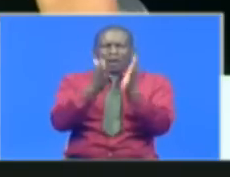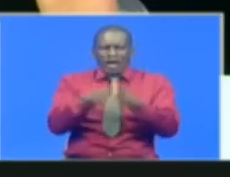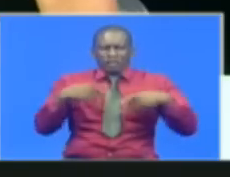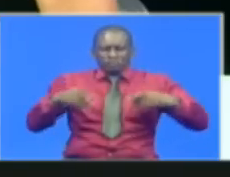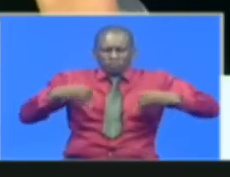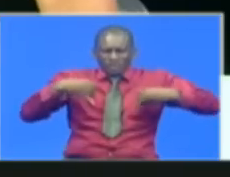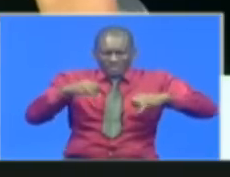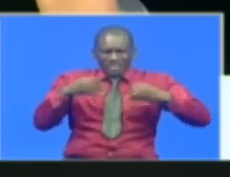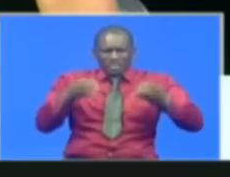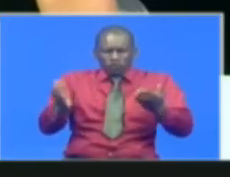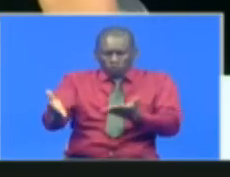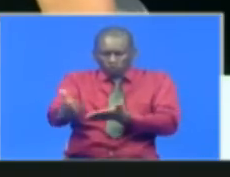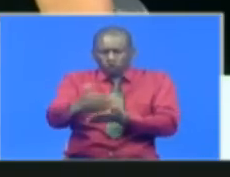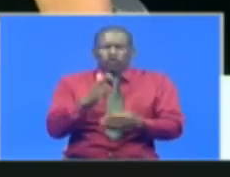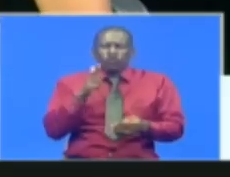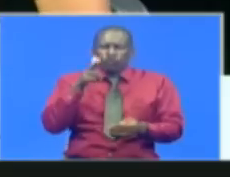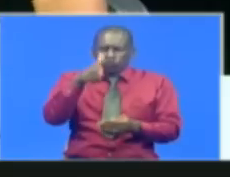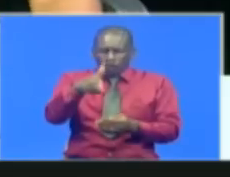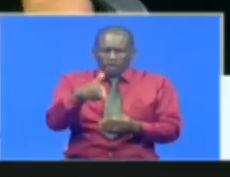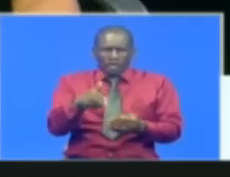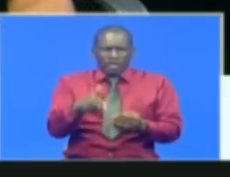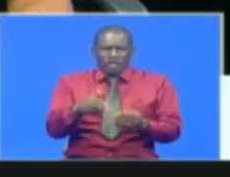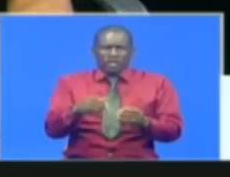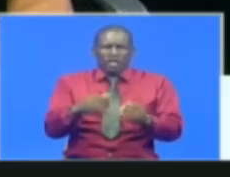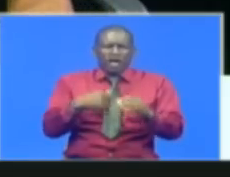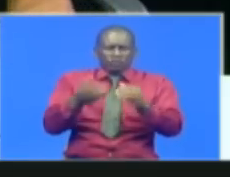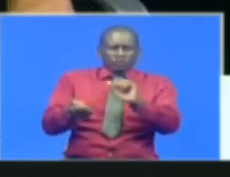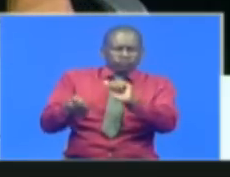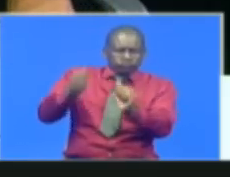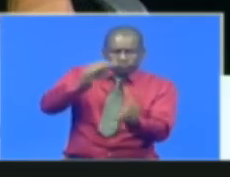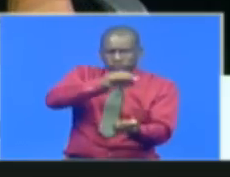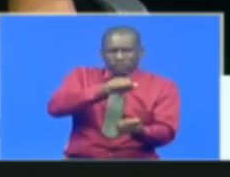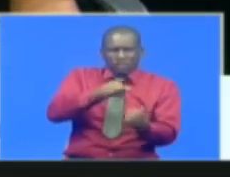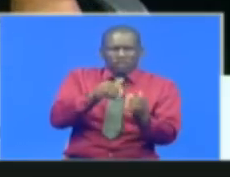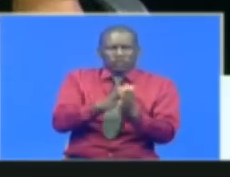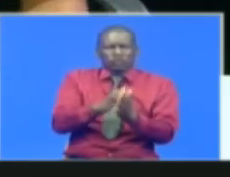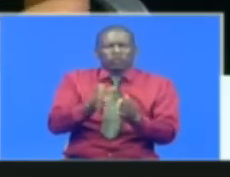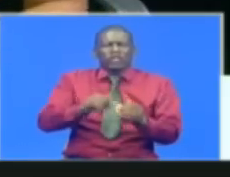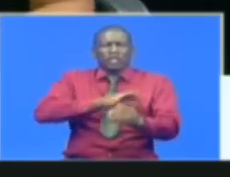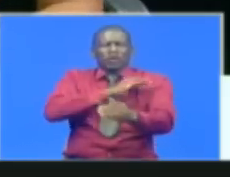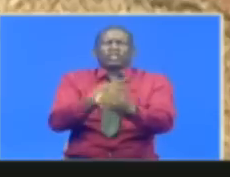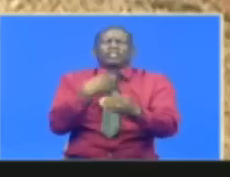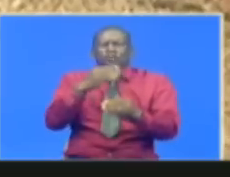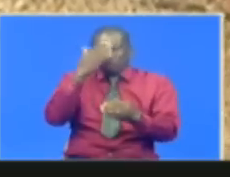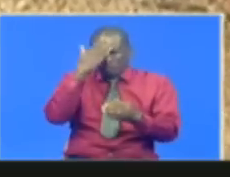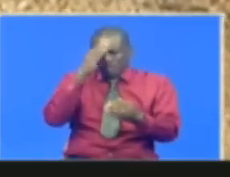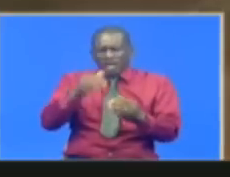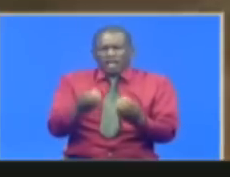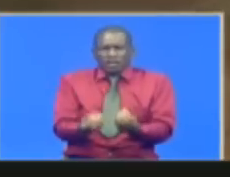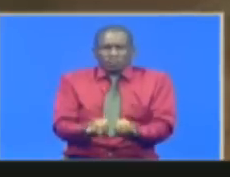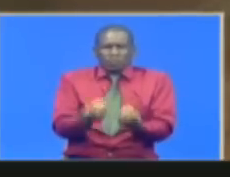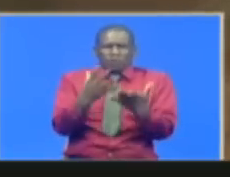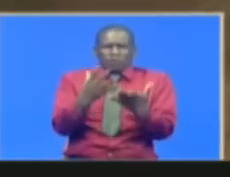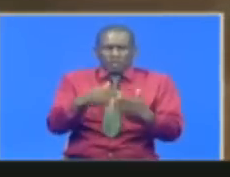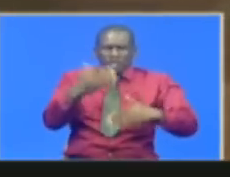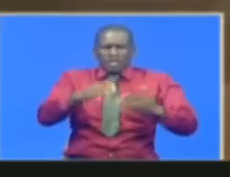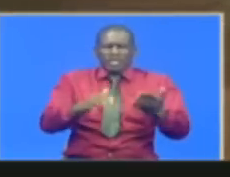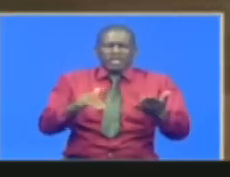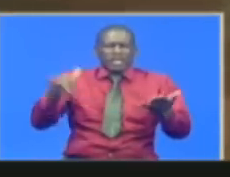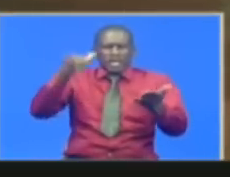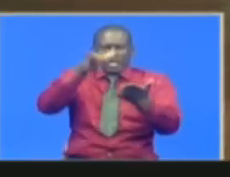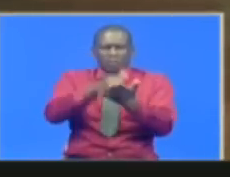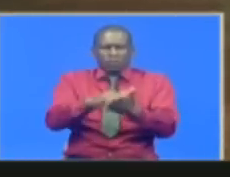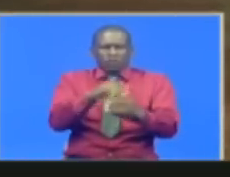collect spilled fuel, authorities and witnesses said on Monday. Another blast near Niamey's international airport left the burnt